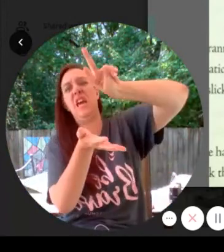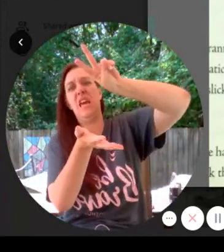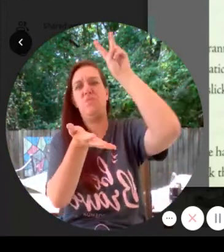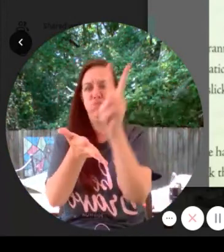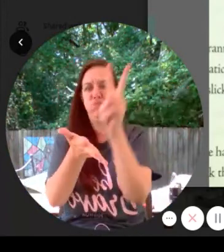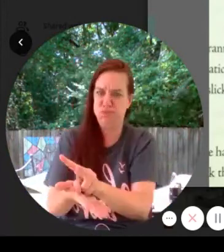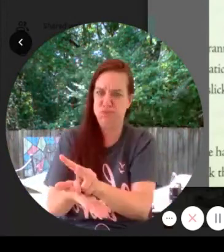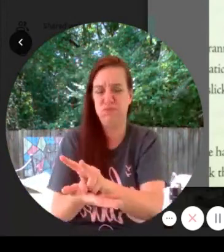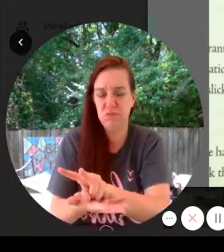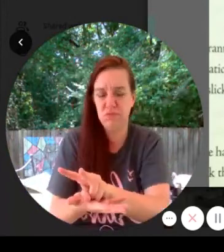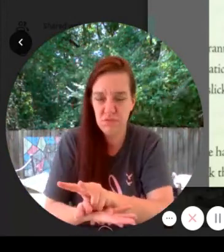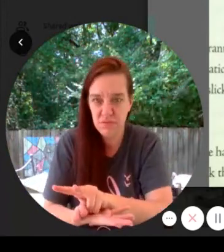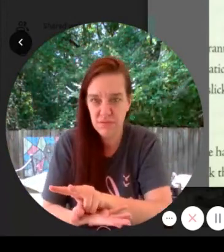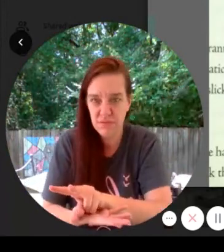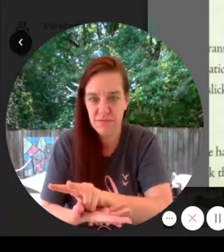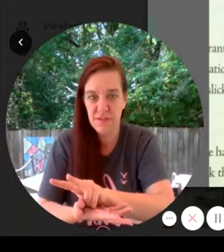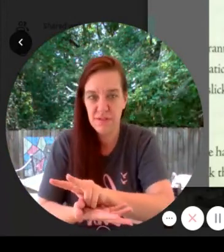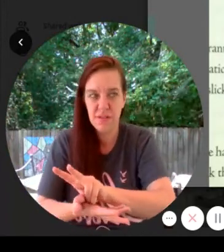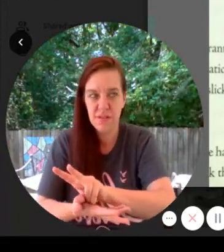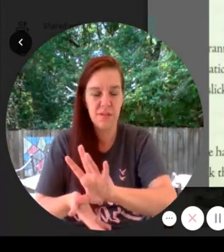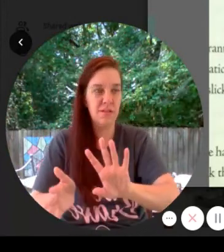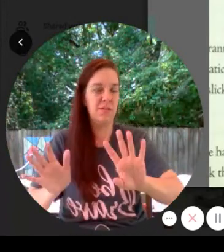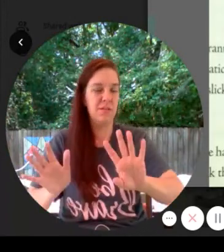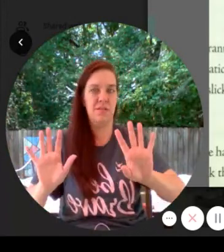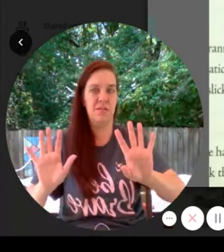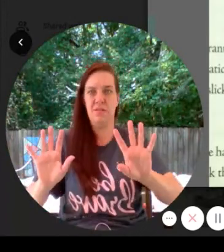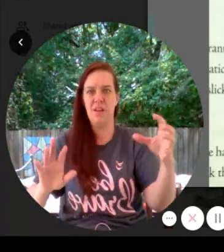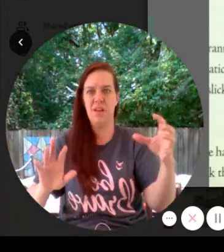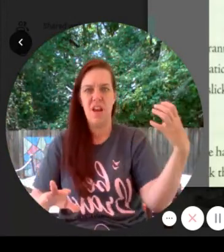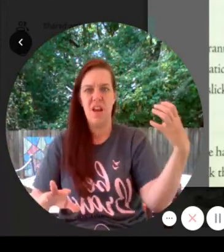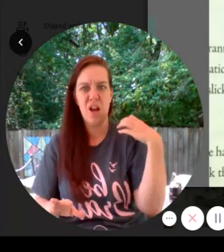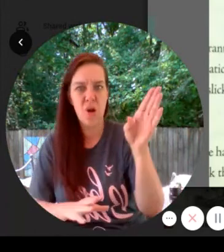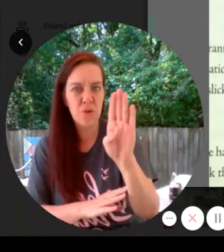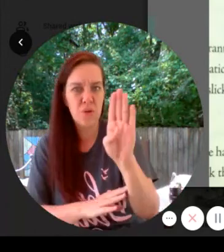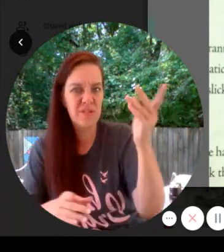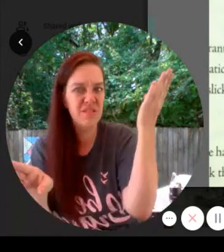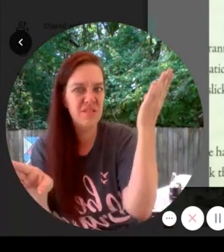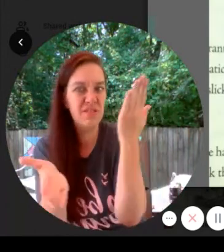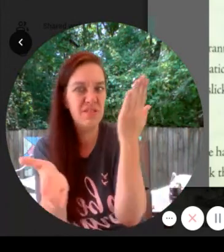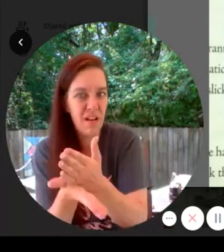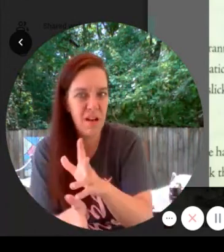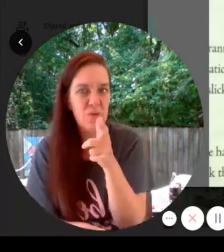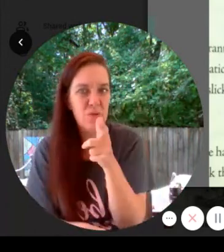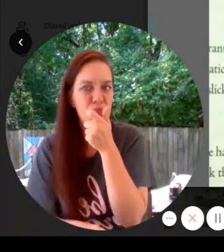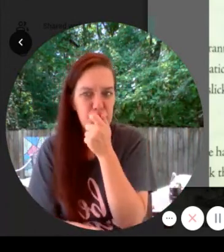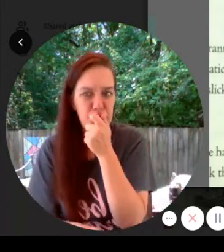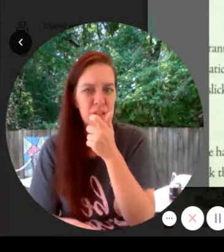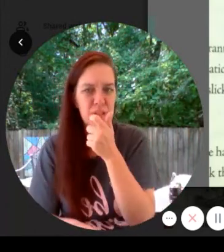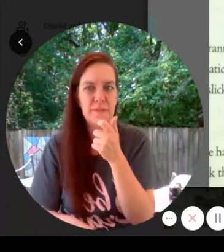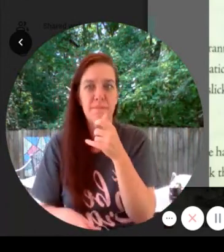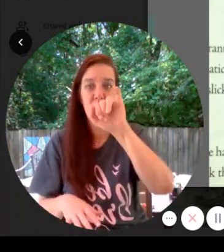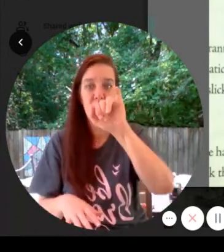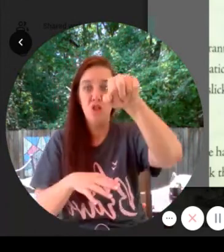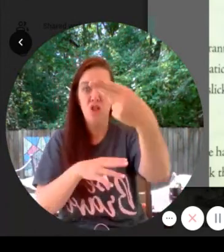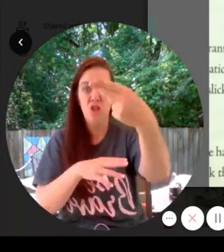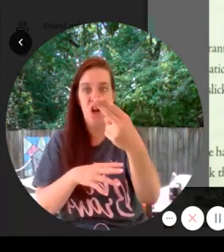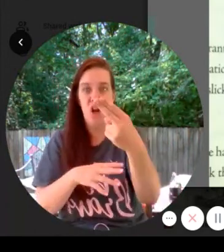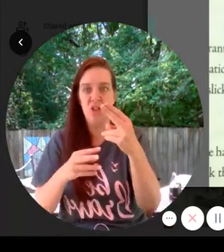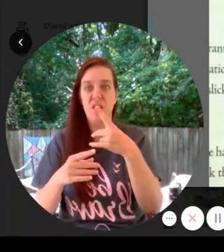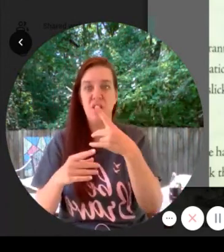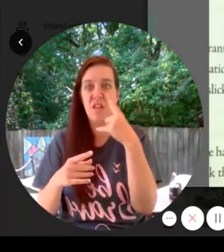volleyballs. Coach B stopped blowing his whistle. Josh turned fuchsia.